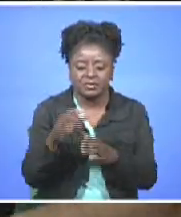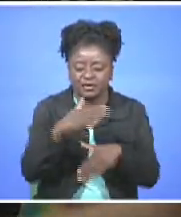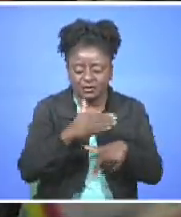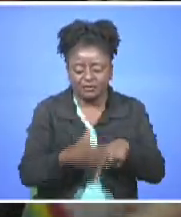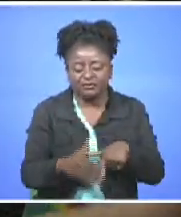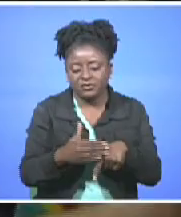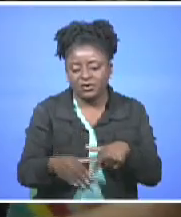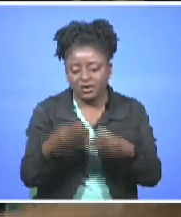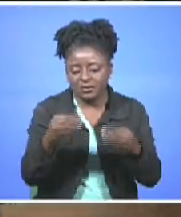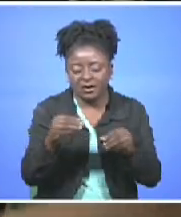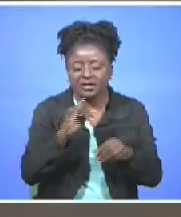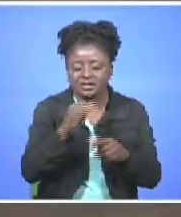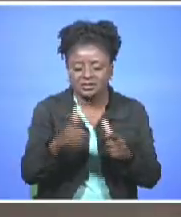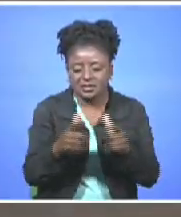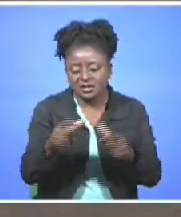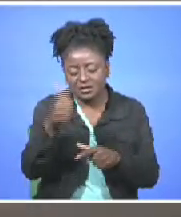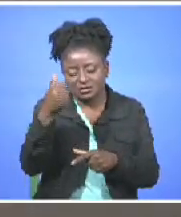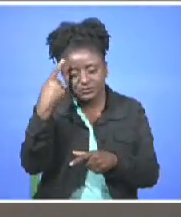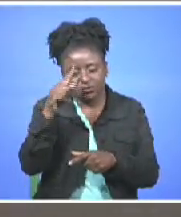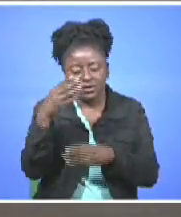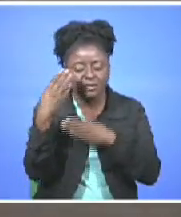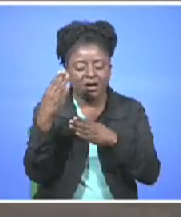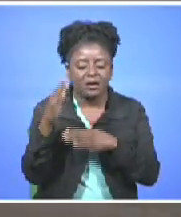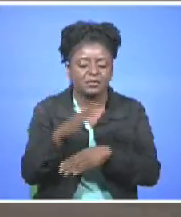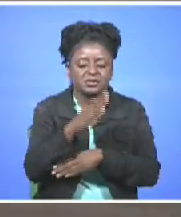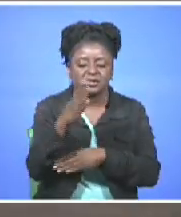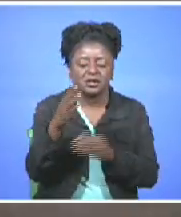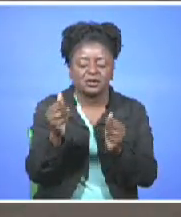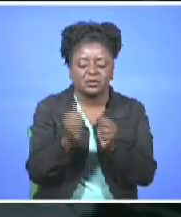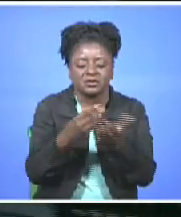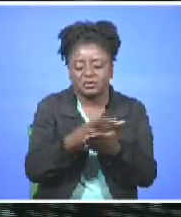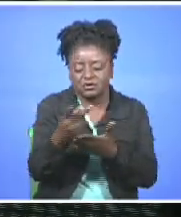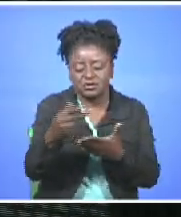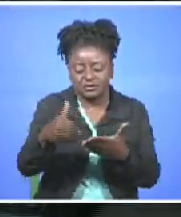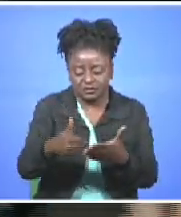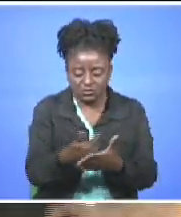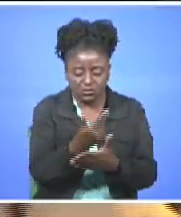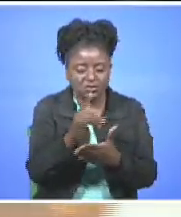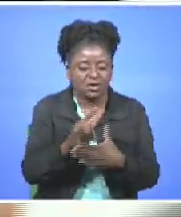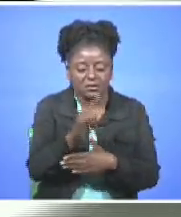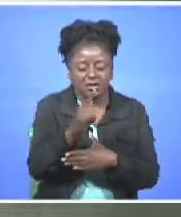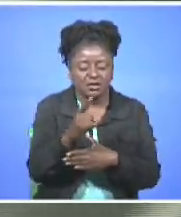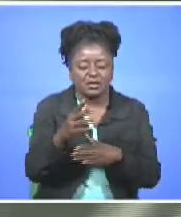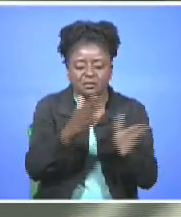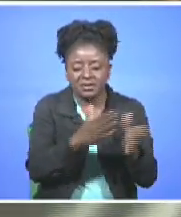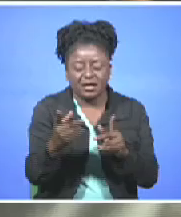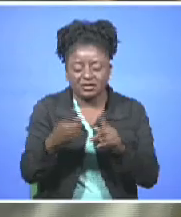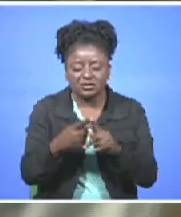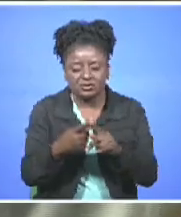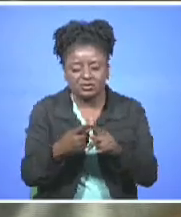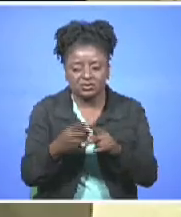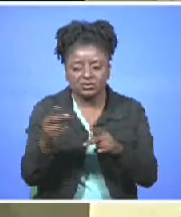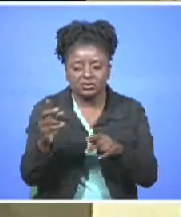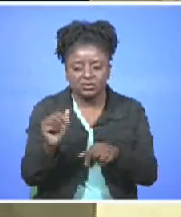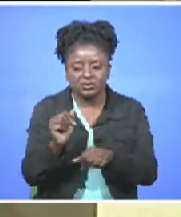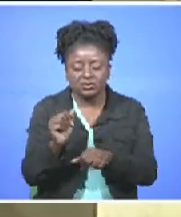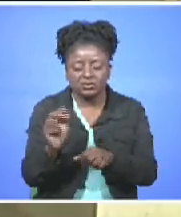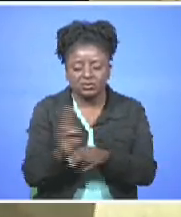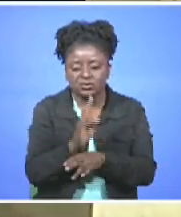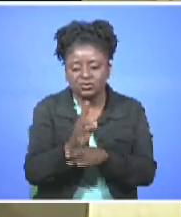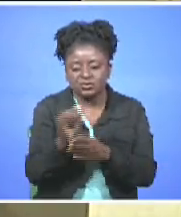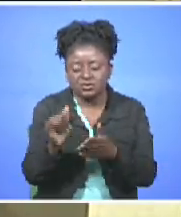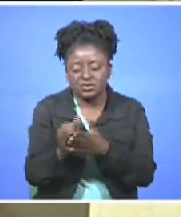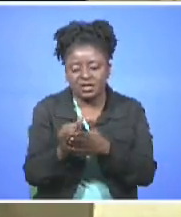is the biggest for Bahamasair, and with the acquisition of a new airplane, it intends to shore that up while considering the addition of new